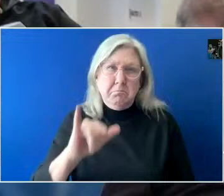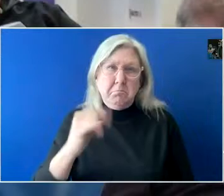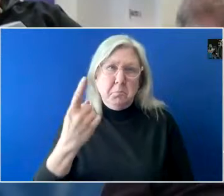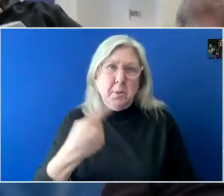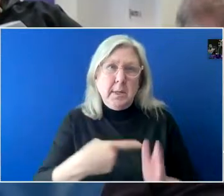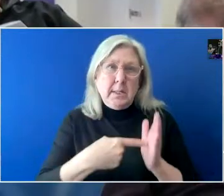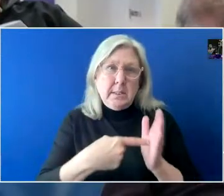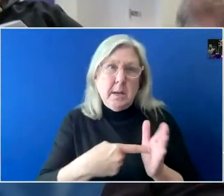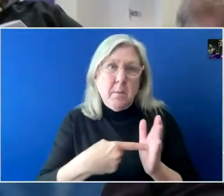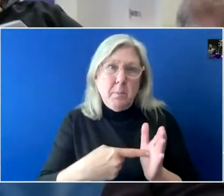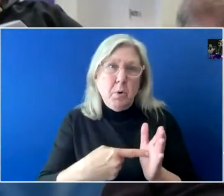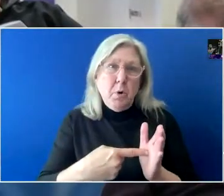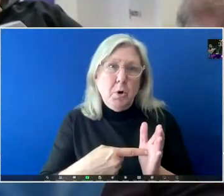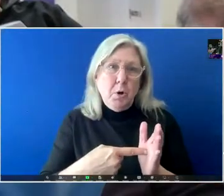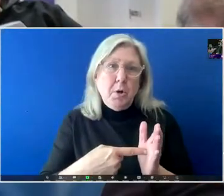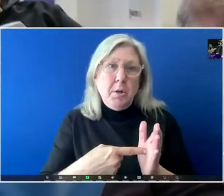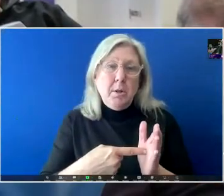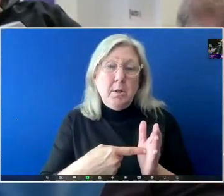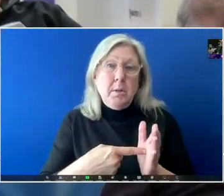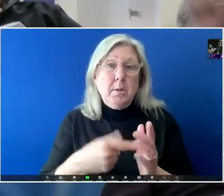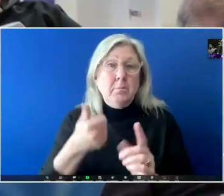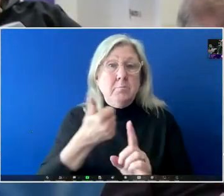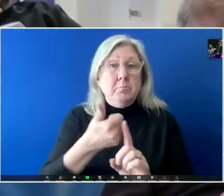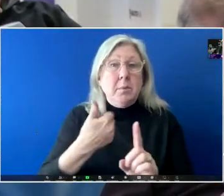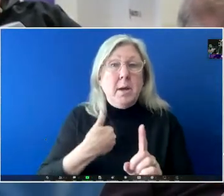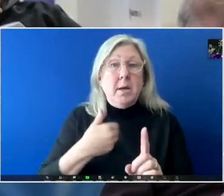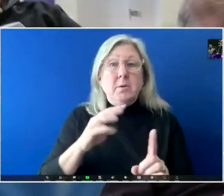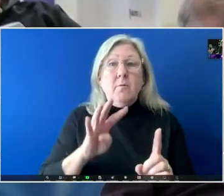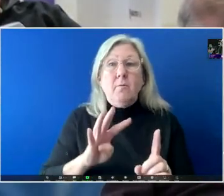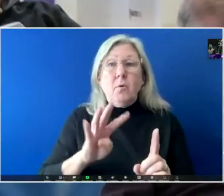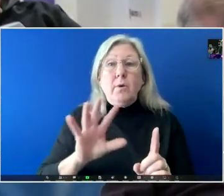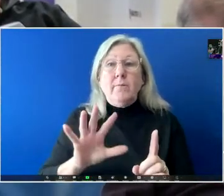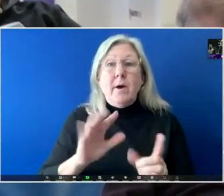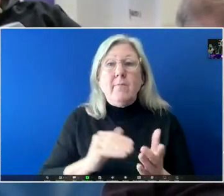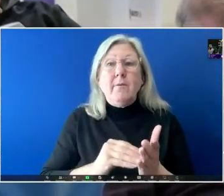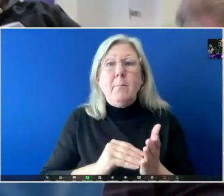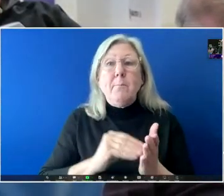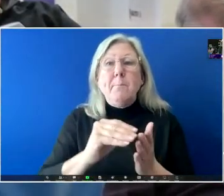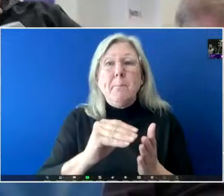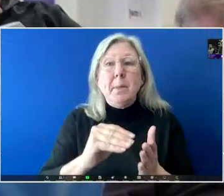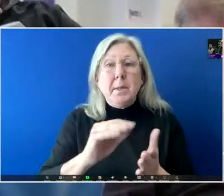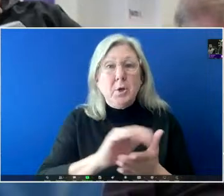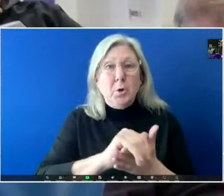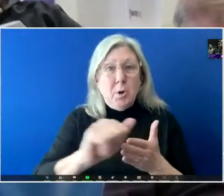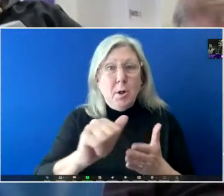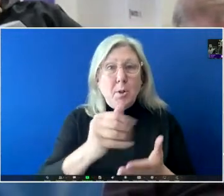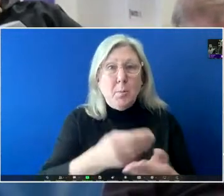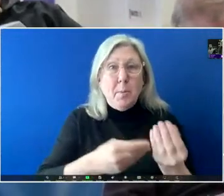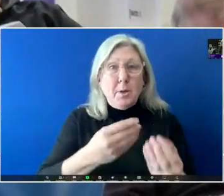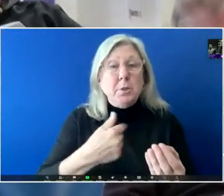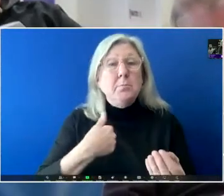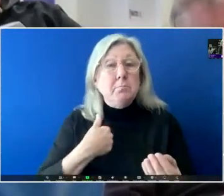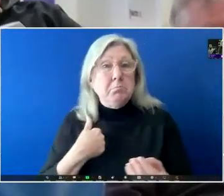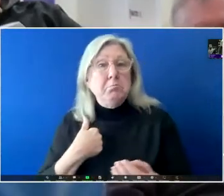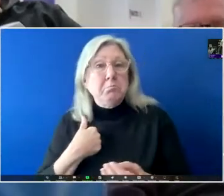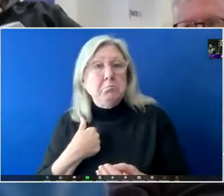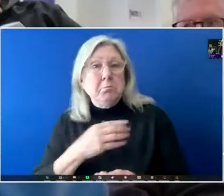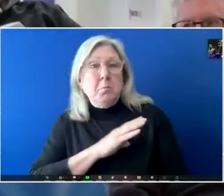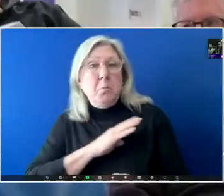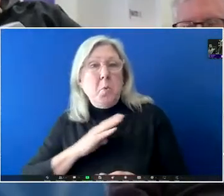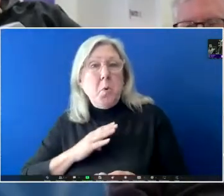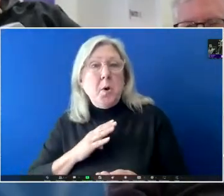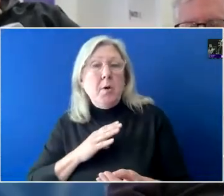raised has a $45 million budget I'm on a board of a similar but smaller agency